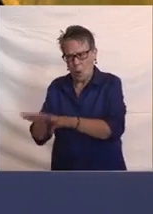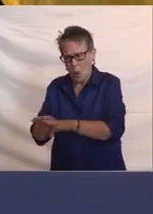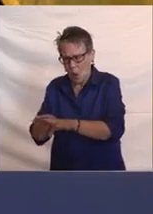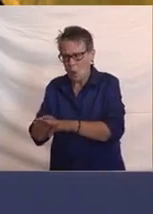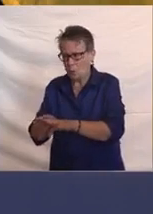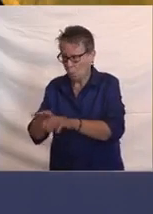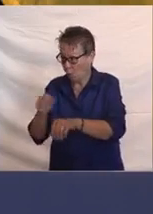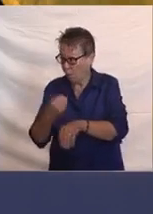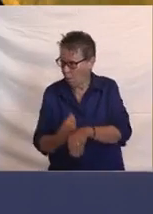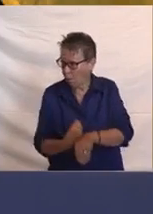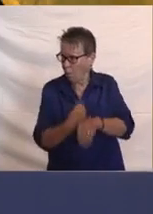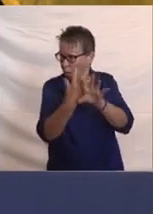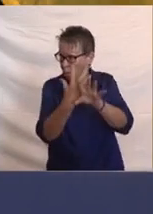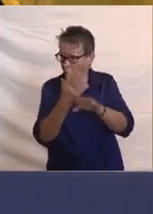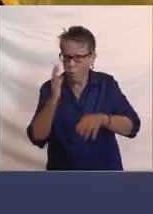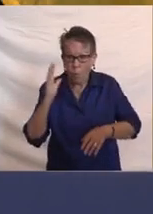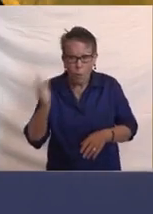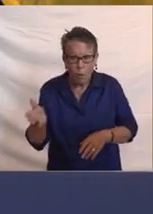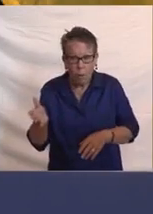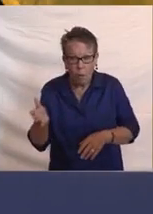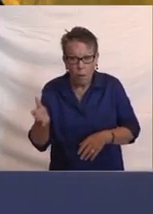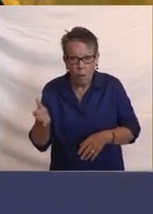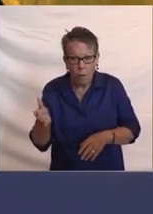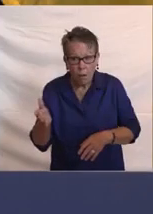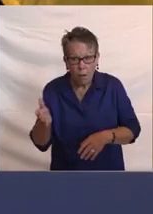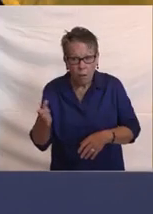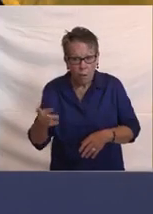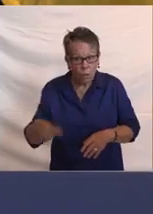something we're going to have to live with for the foreseeable future?